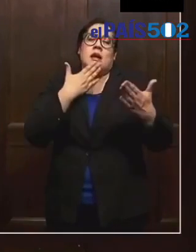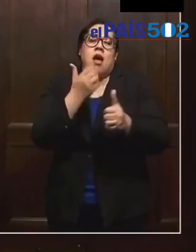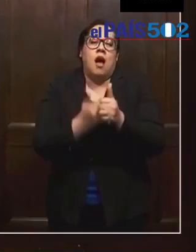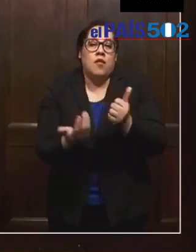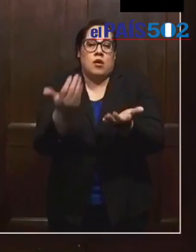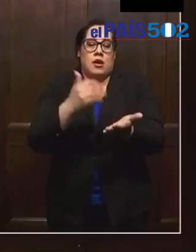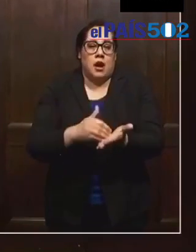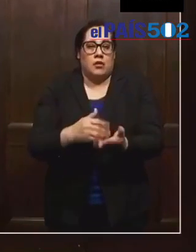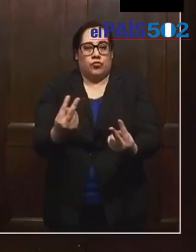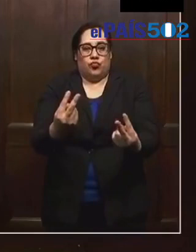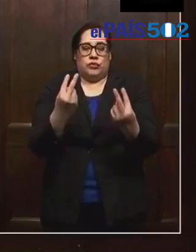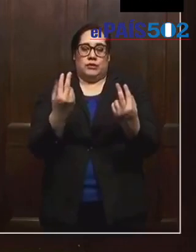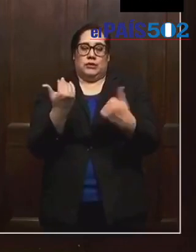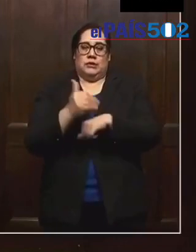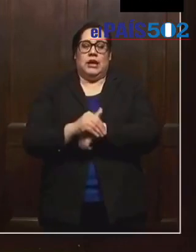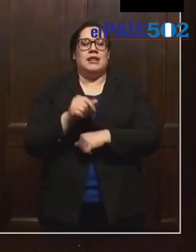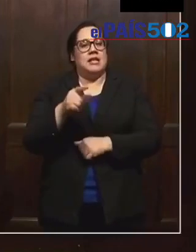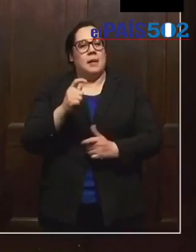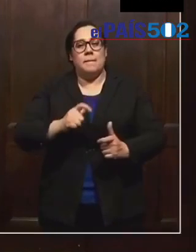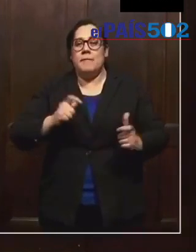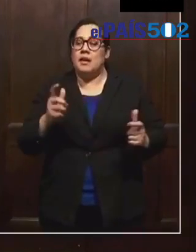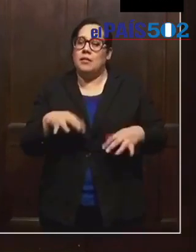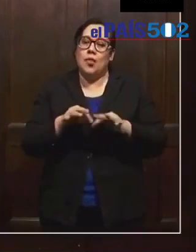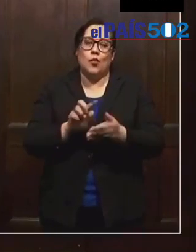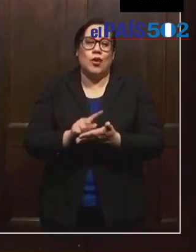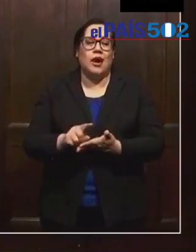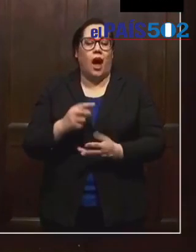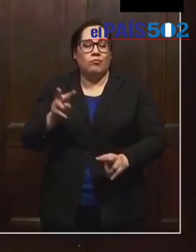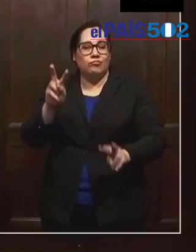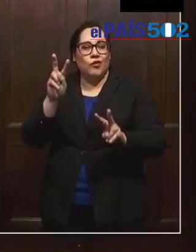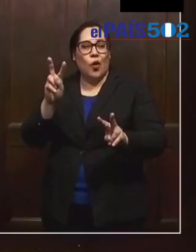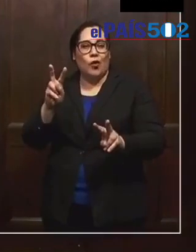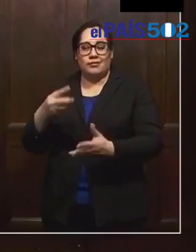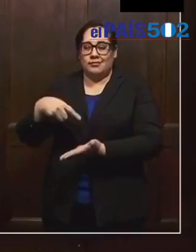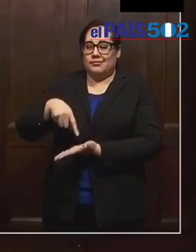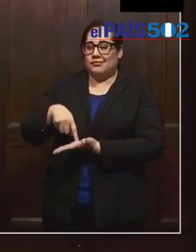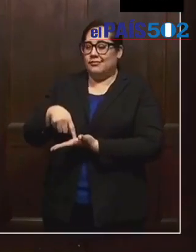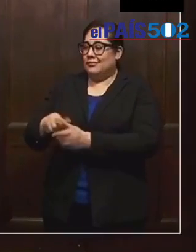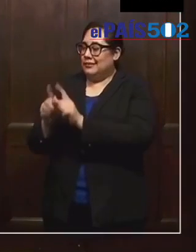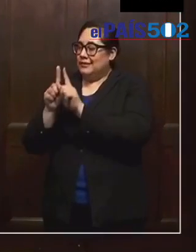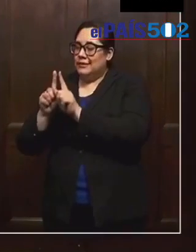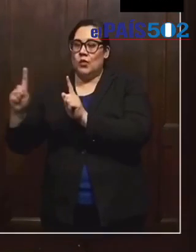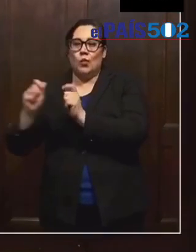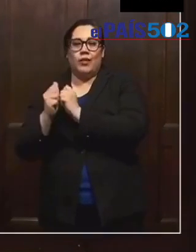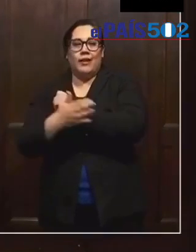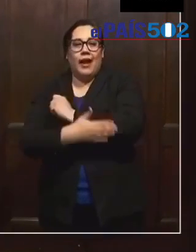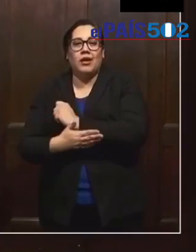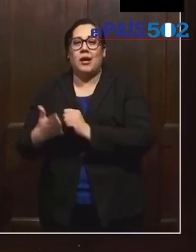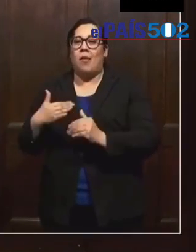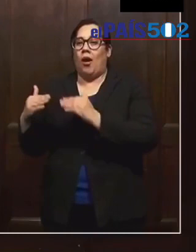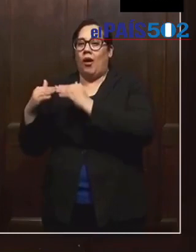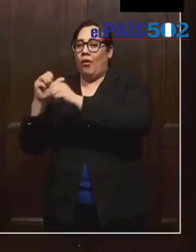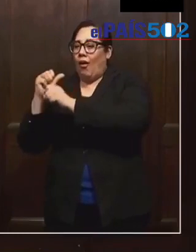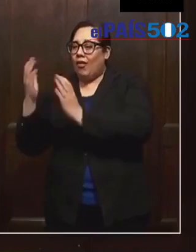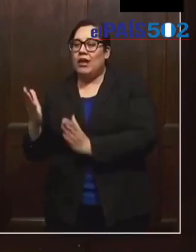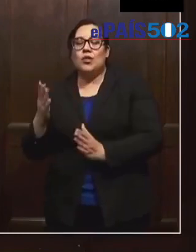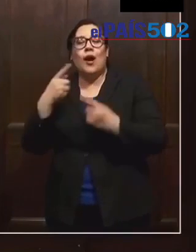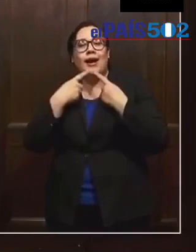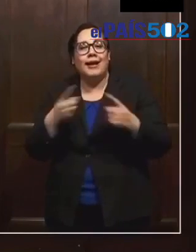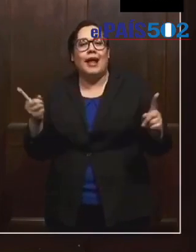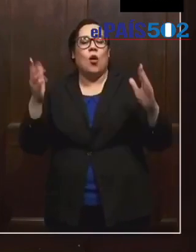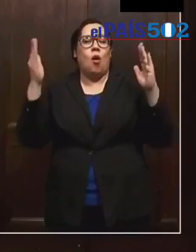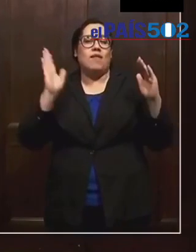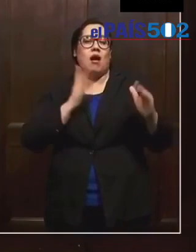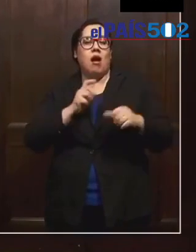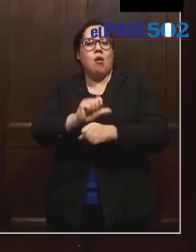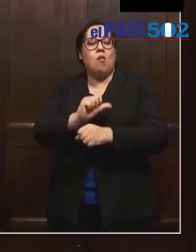has tuned in. This will be a big week. I look forward to standing with the county and my colleagues to announce, hopefully, the work that